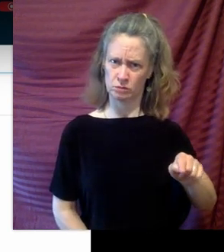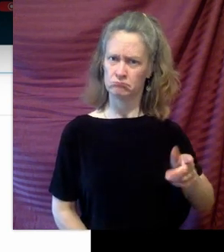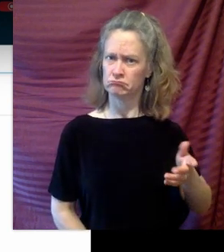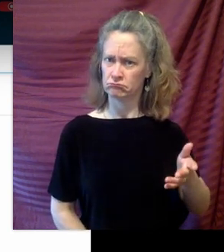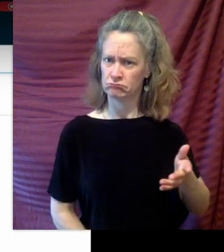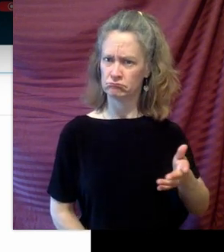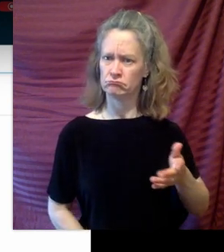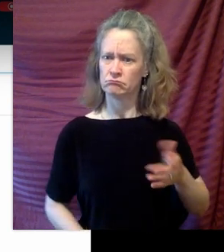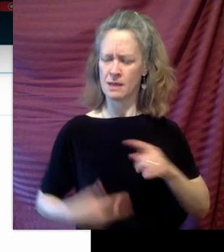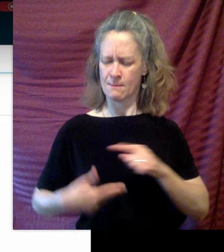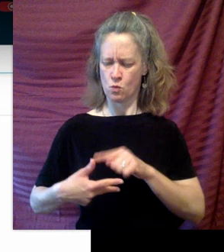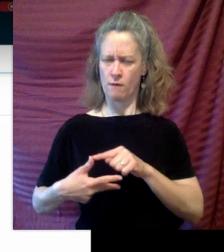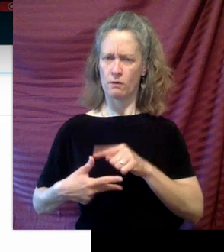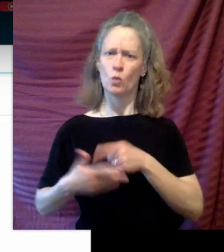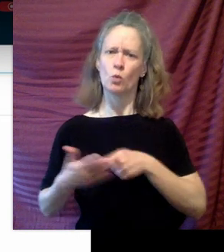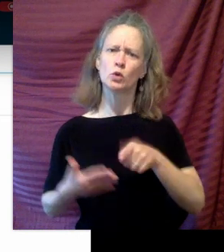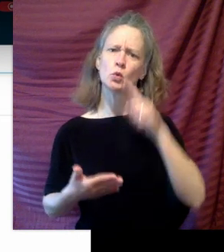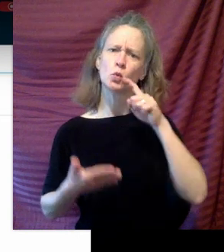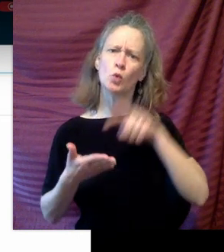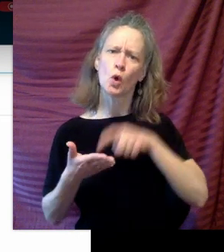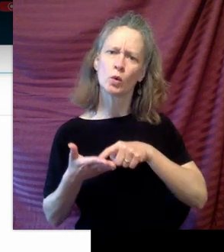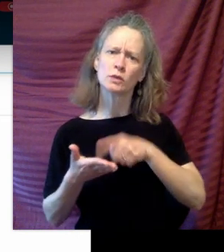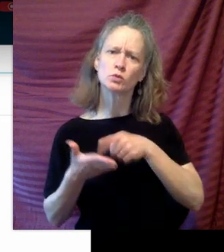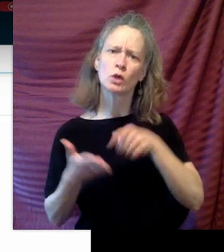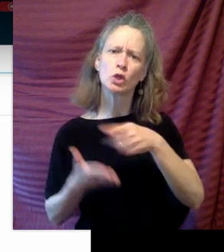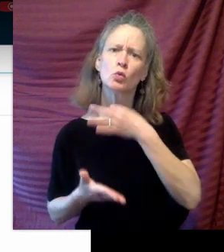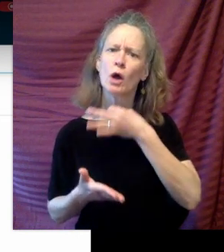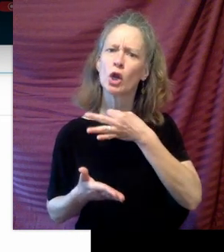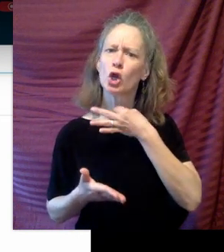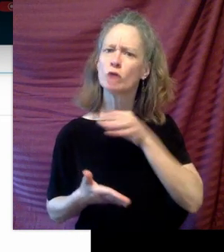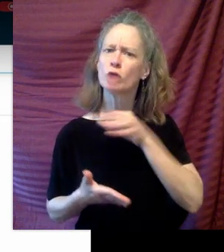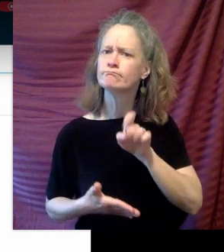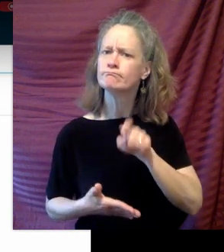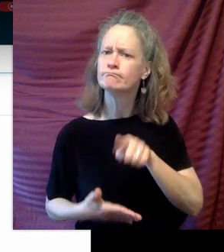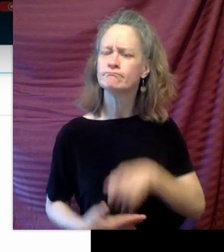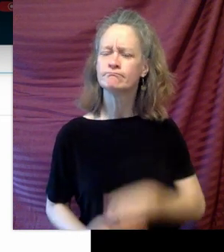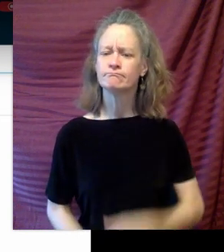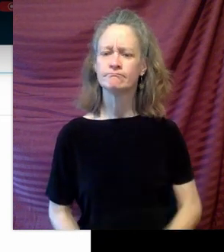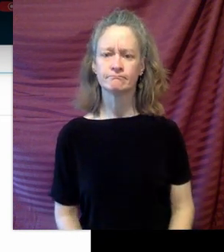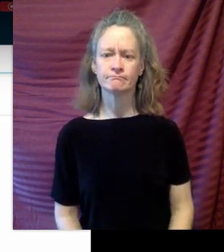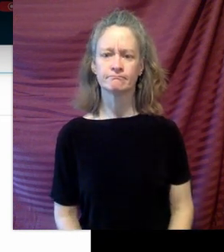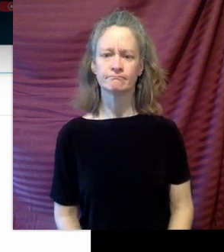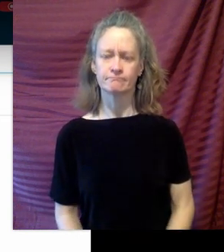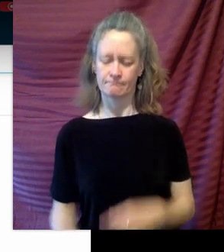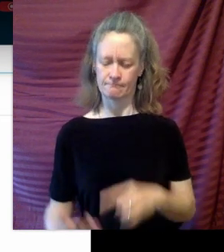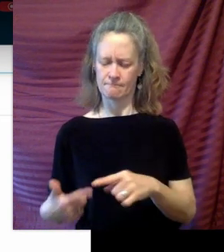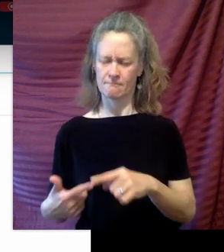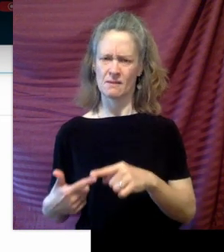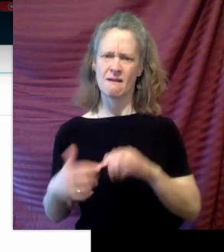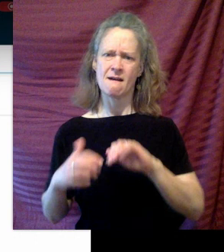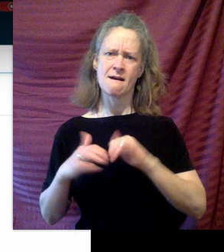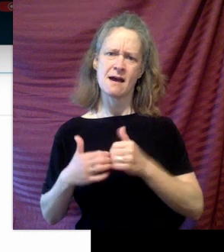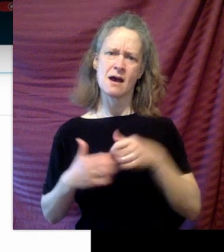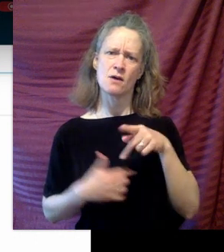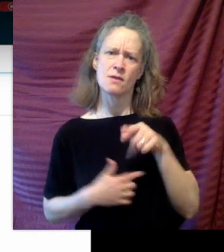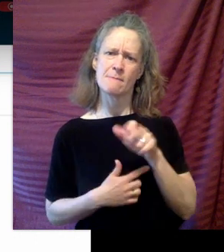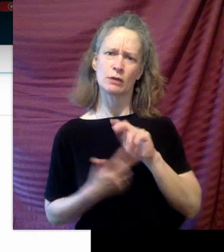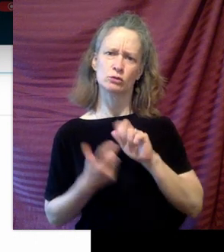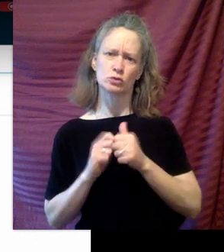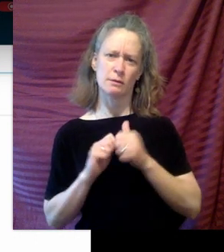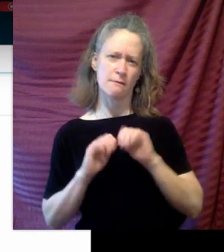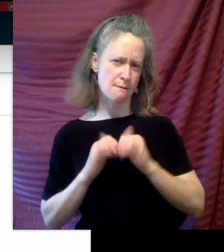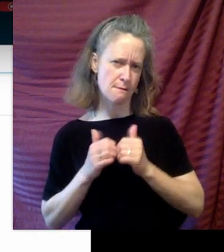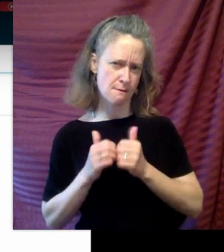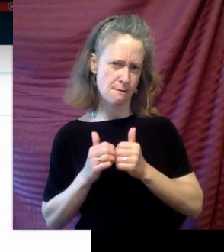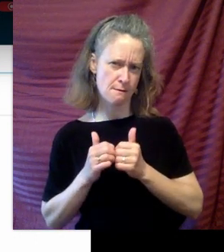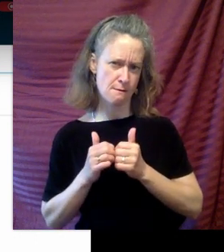What do you notice? What do you wonder? How is the pattern changing? Is the